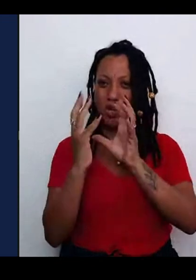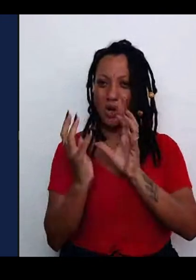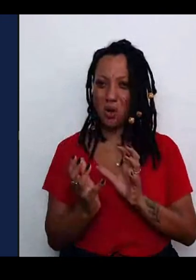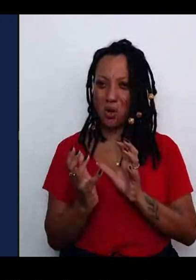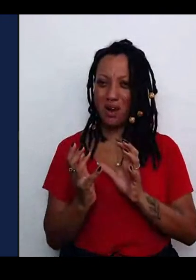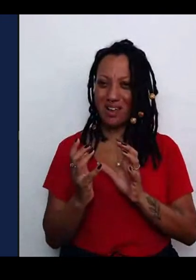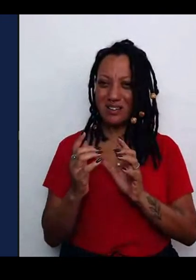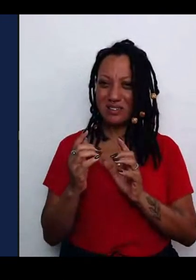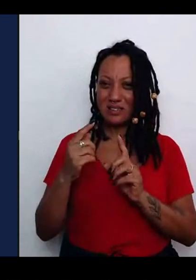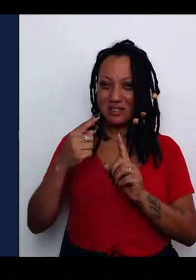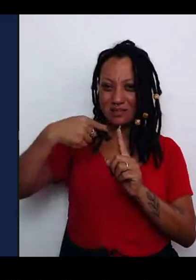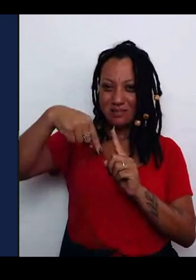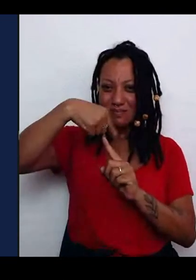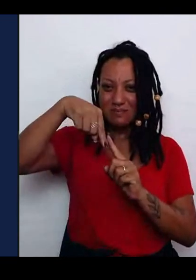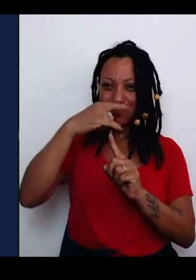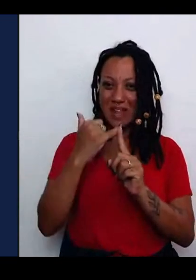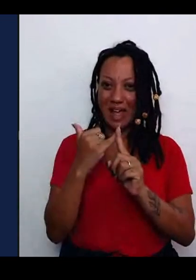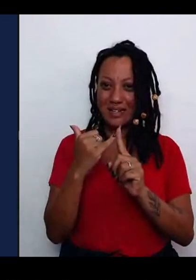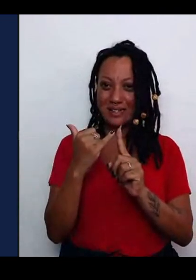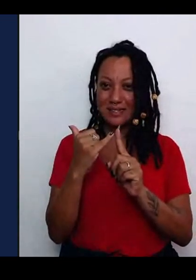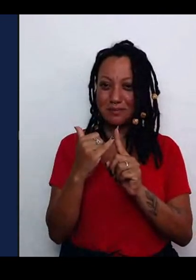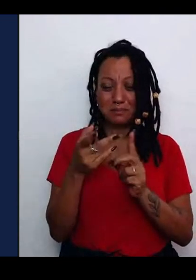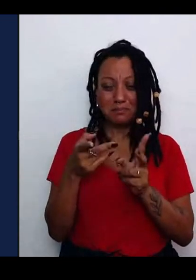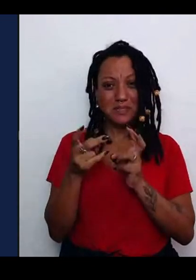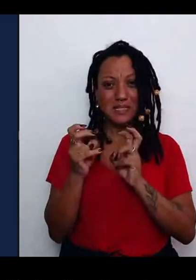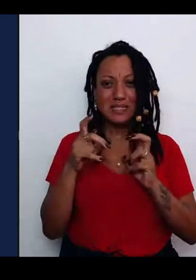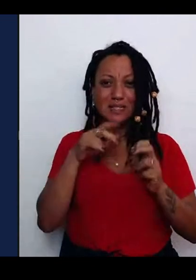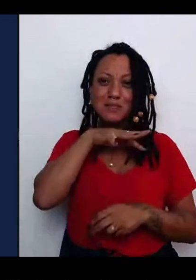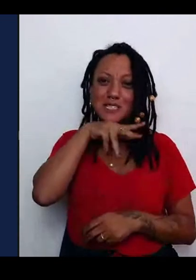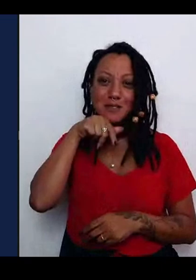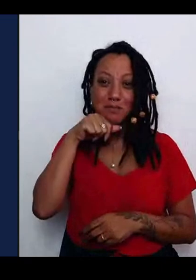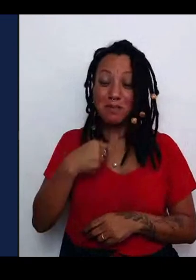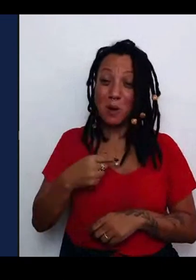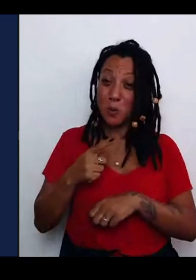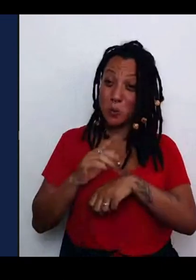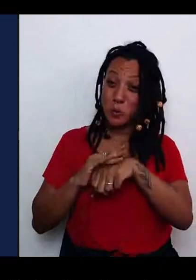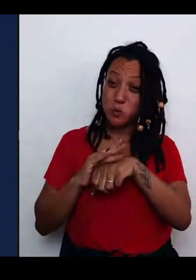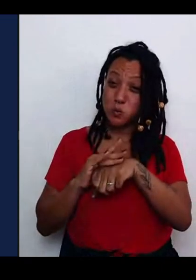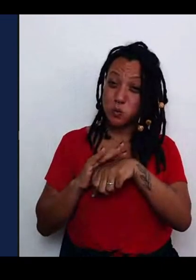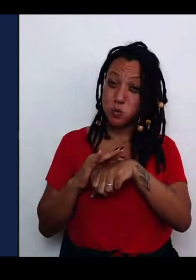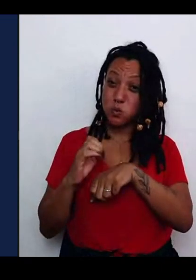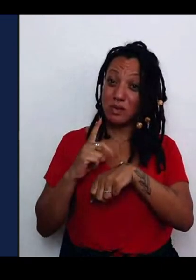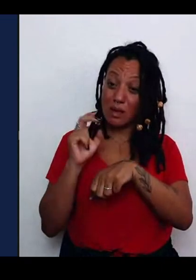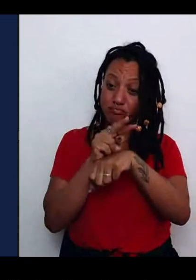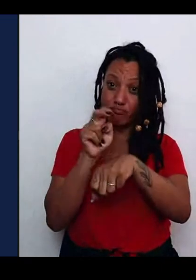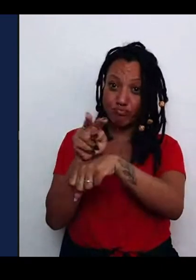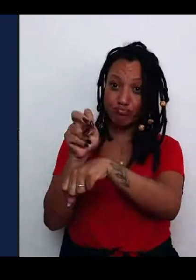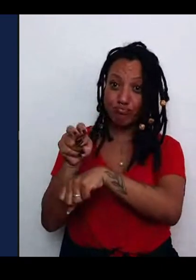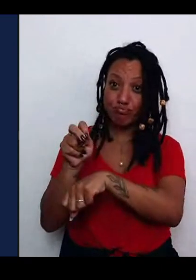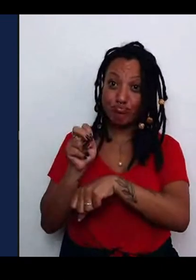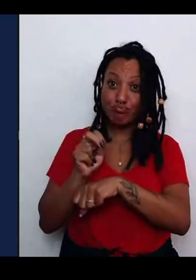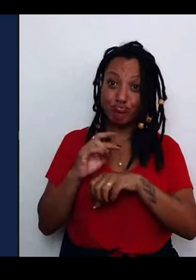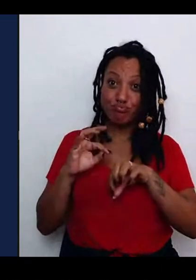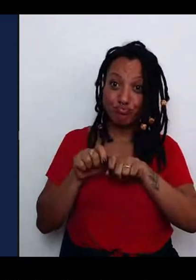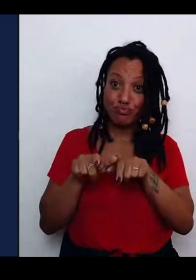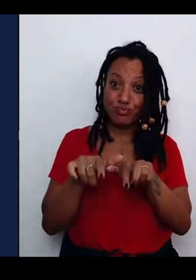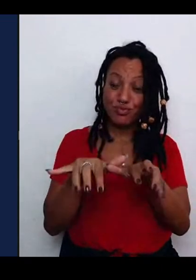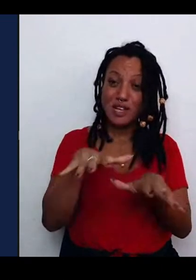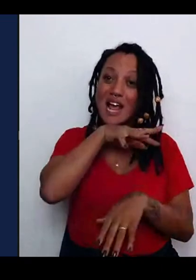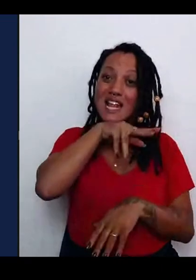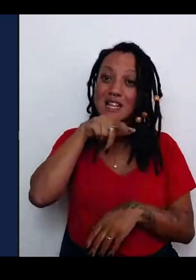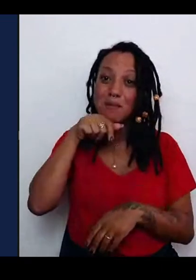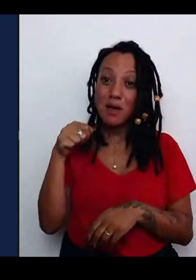from from a viral disease that is very contagious to wild animals who come in close contact with dogs and human